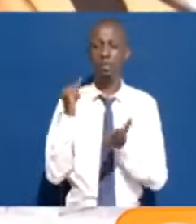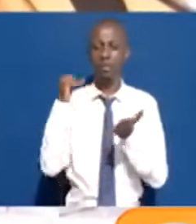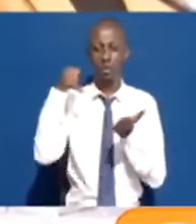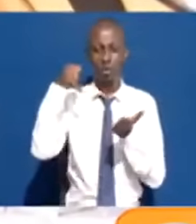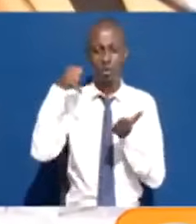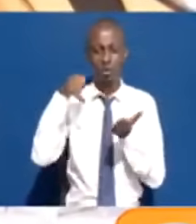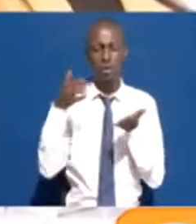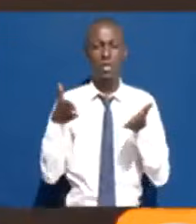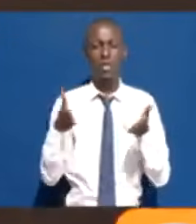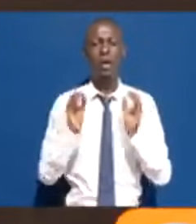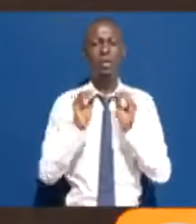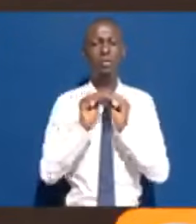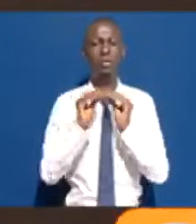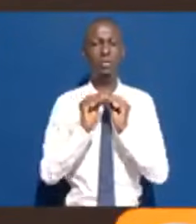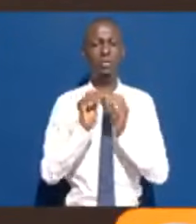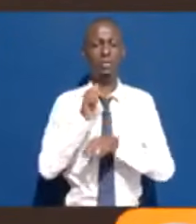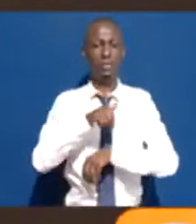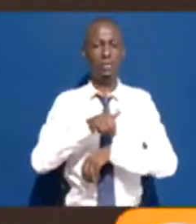meeting. We are one team.